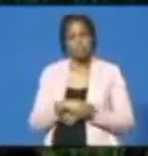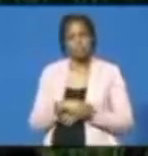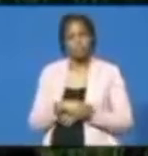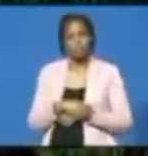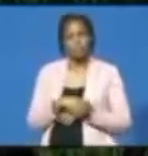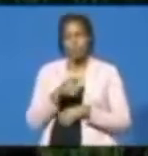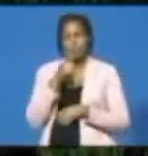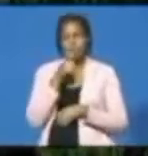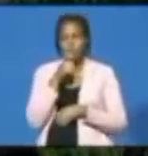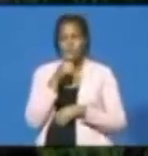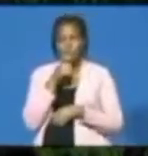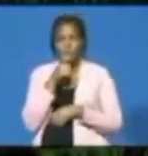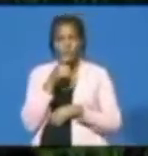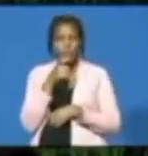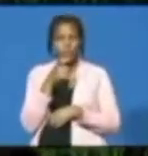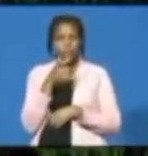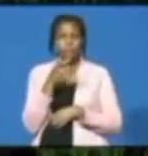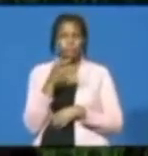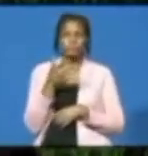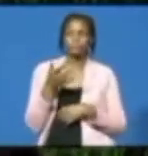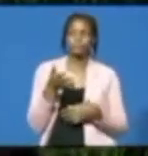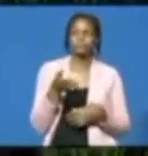who have been drinking